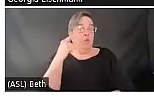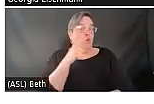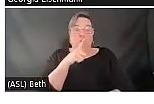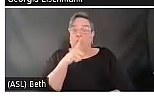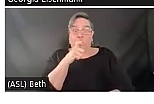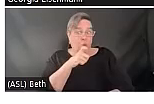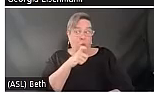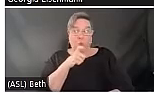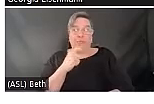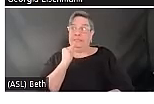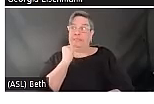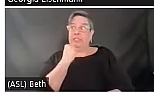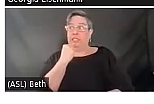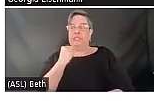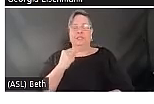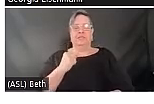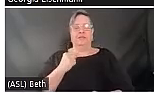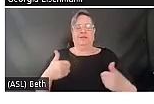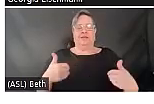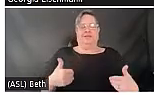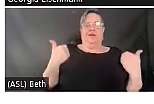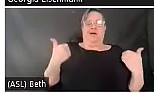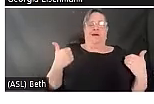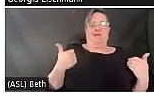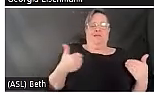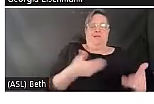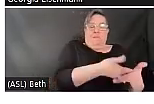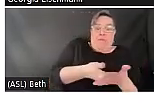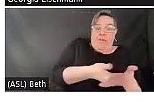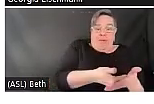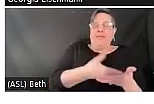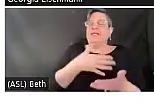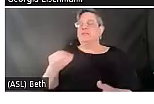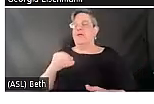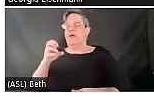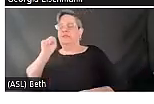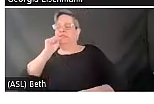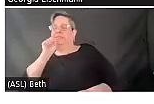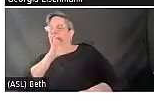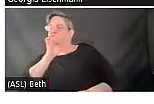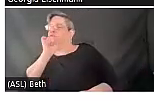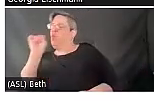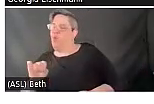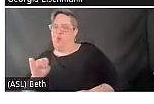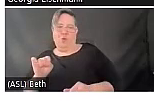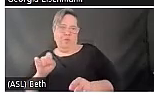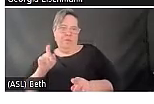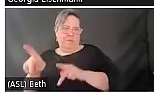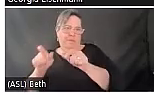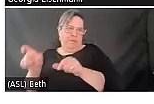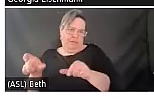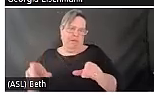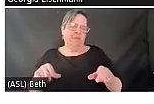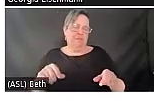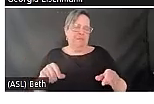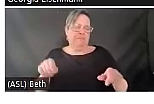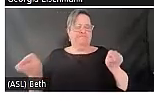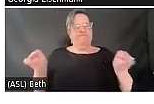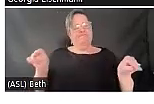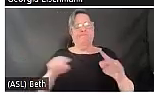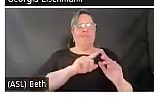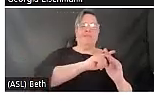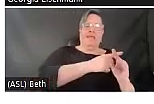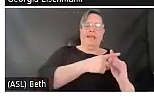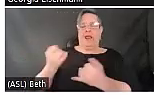extremes of life, right? So the very young infants and our older population as well. Our seniors, certainly